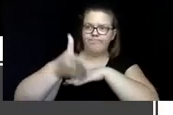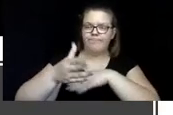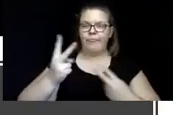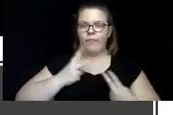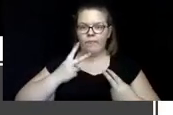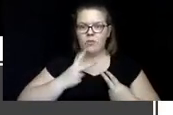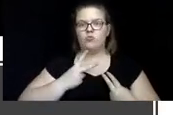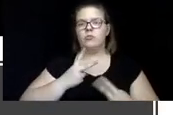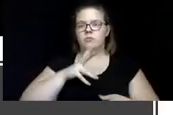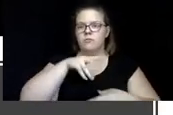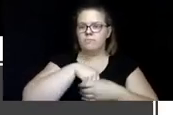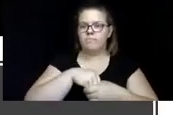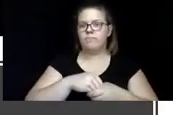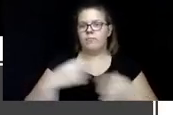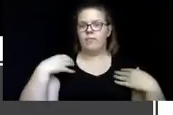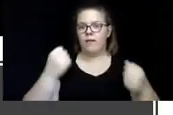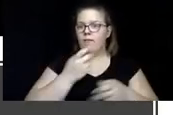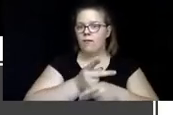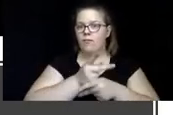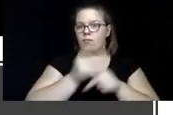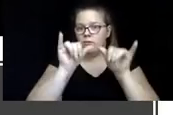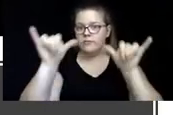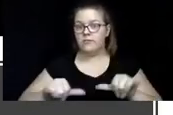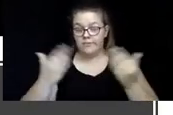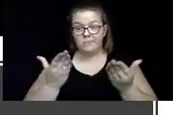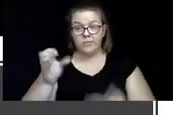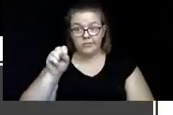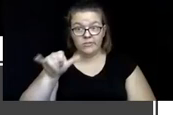in our healthcare system just here in Syracuse.